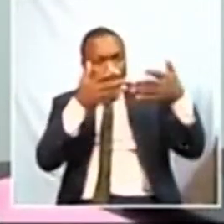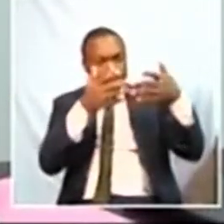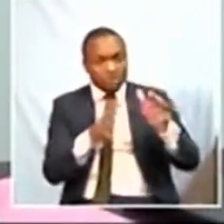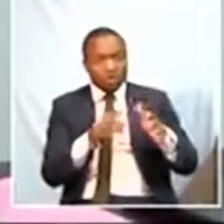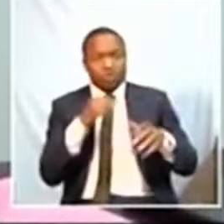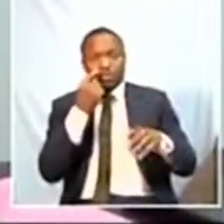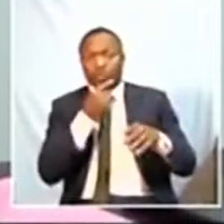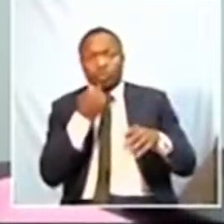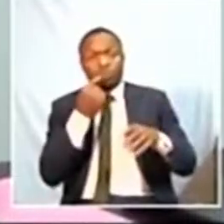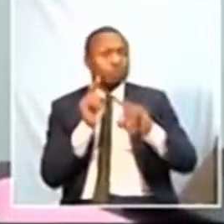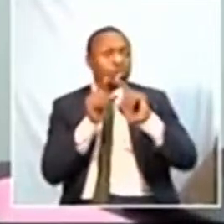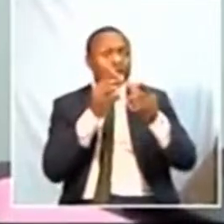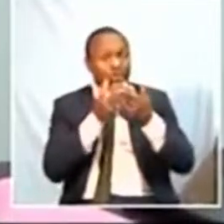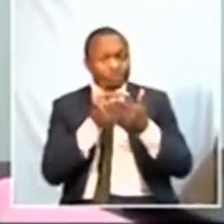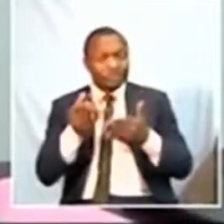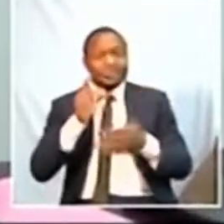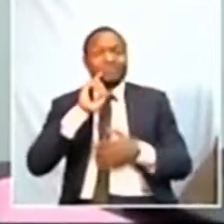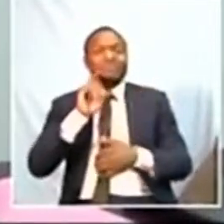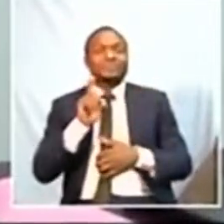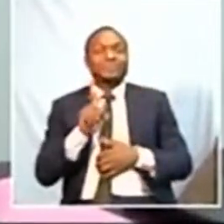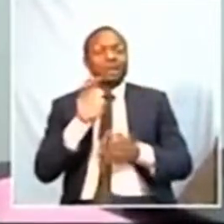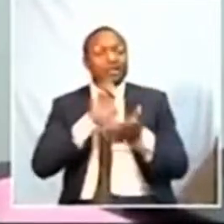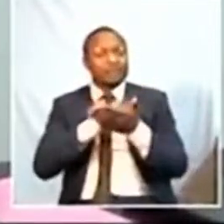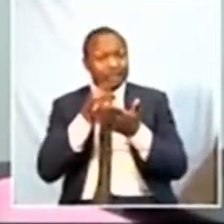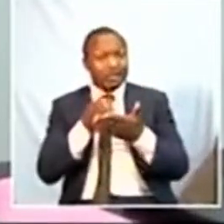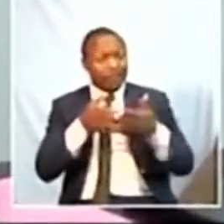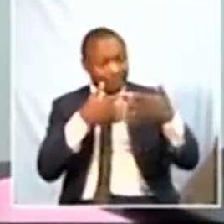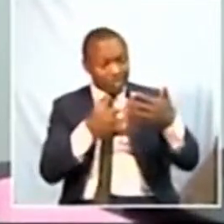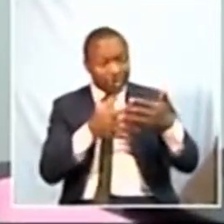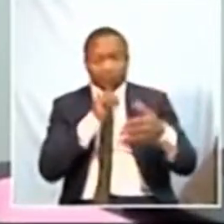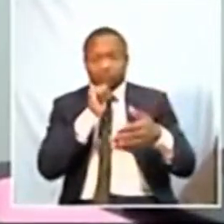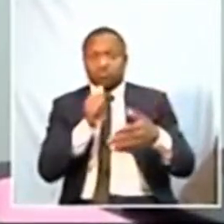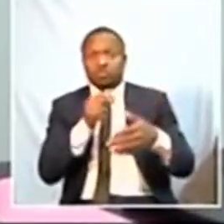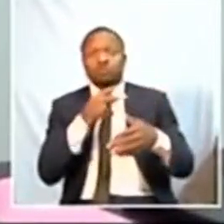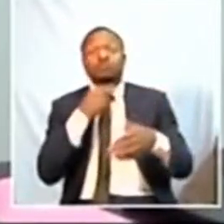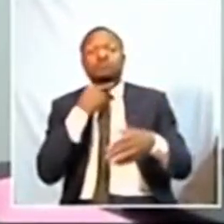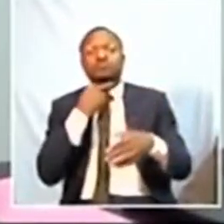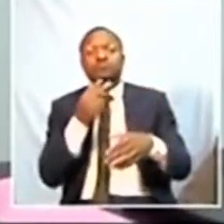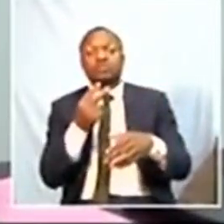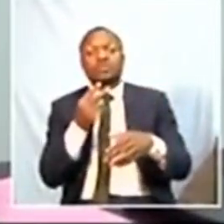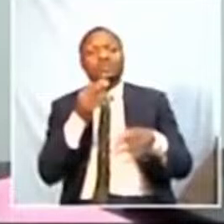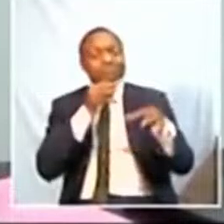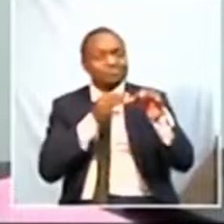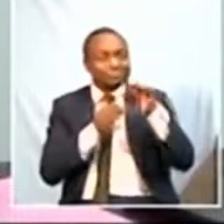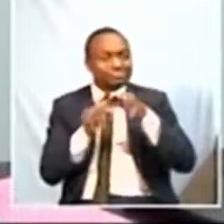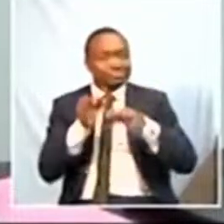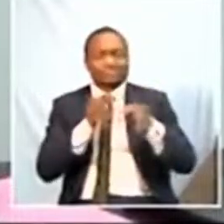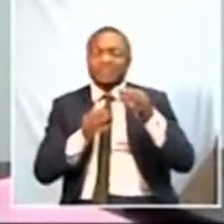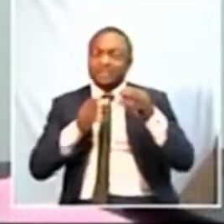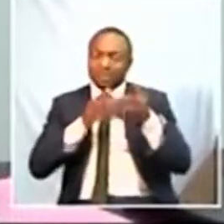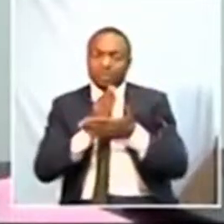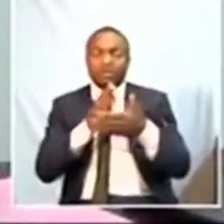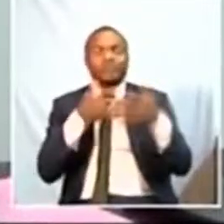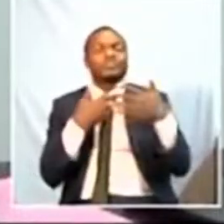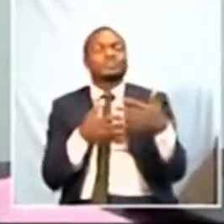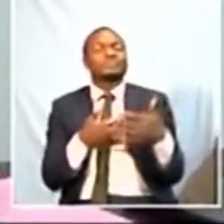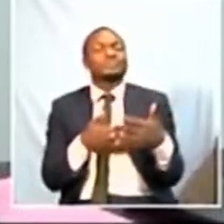to procure? There should be evidence on paper, not a verbal explanation. Authentic documents.